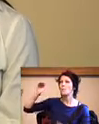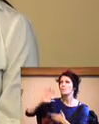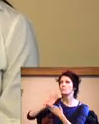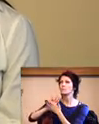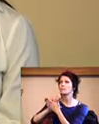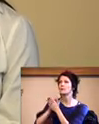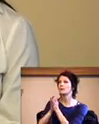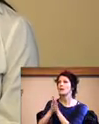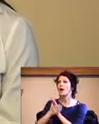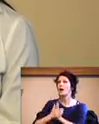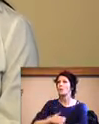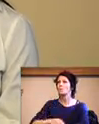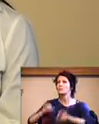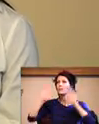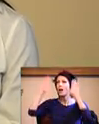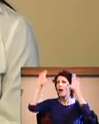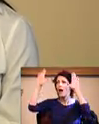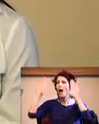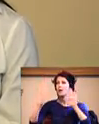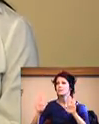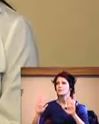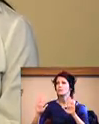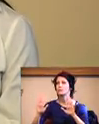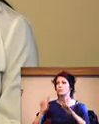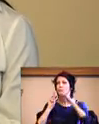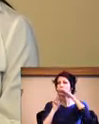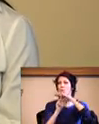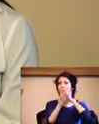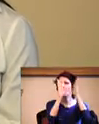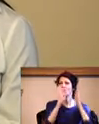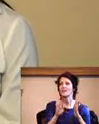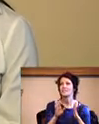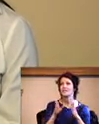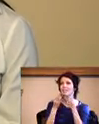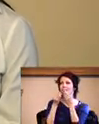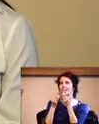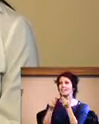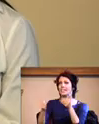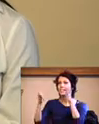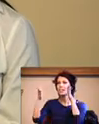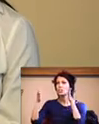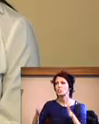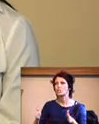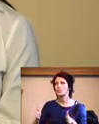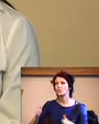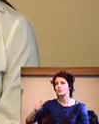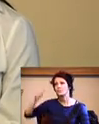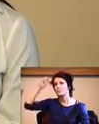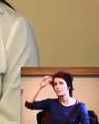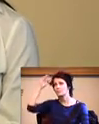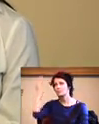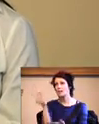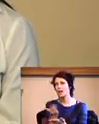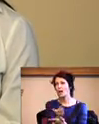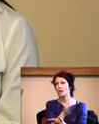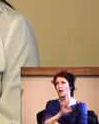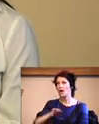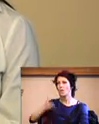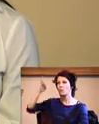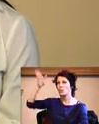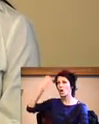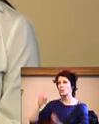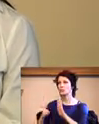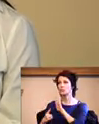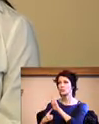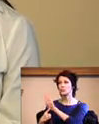awesome Prophet healer Son of God to show you and me how